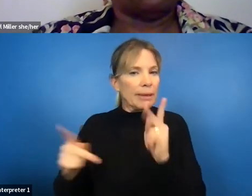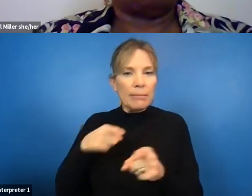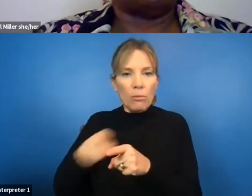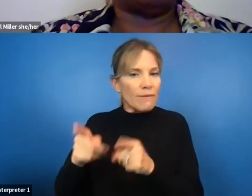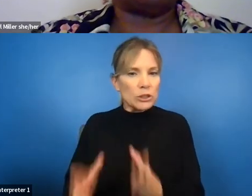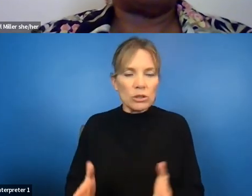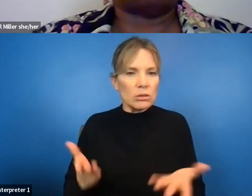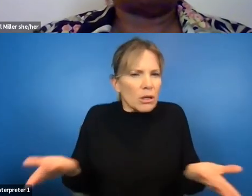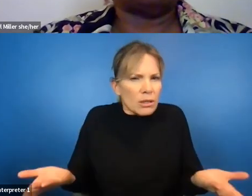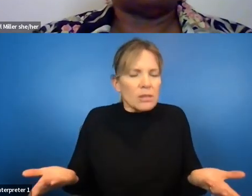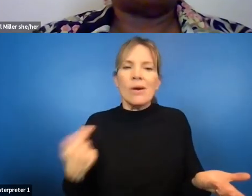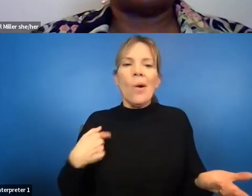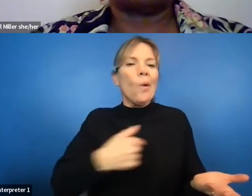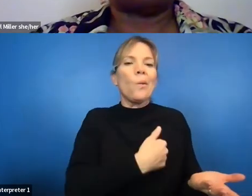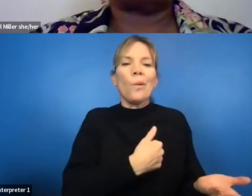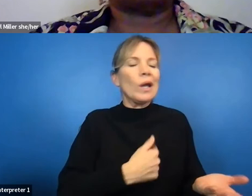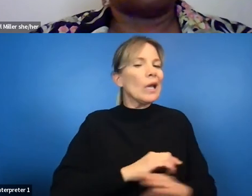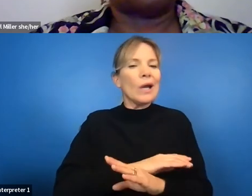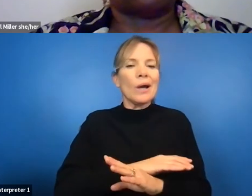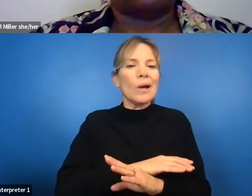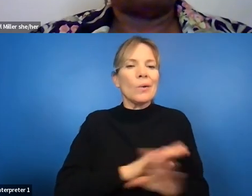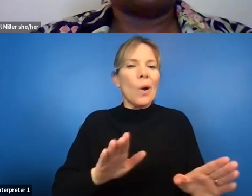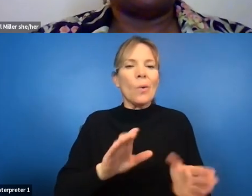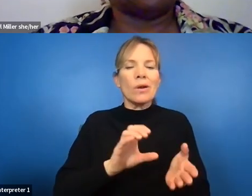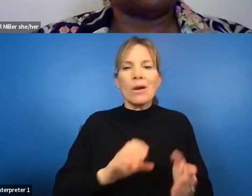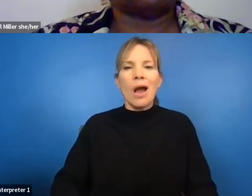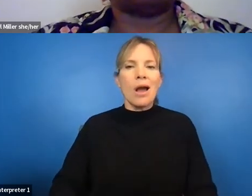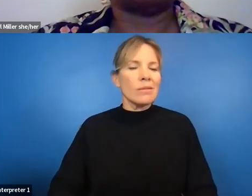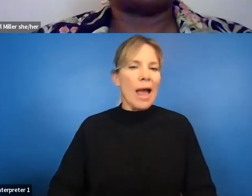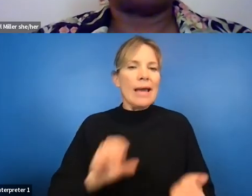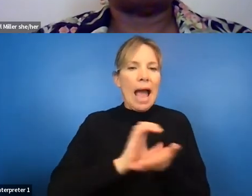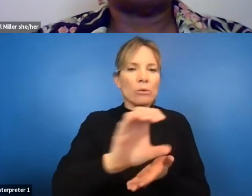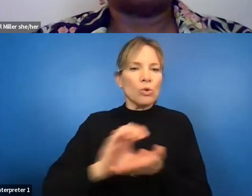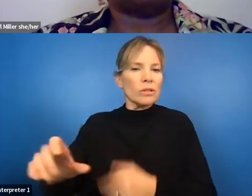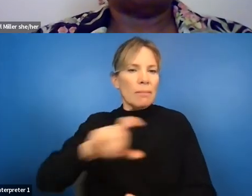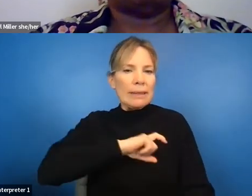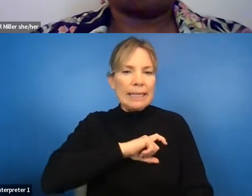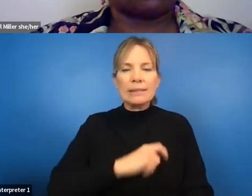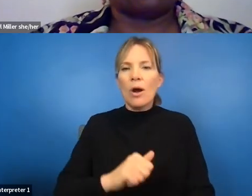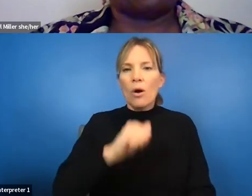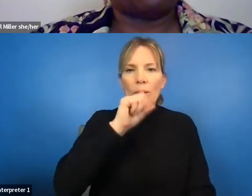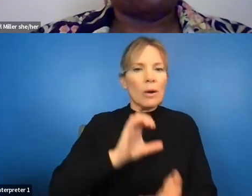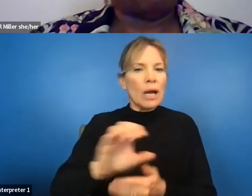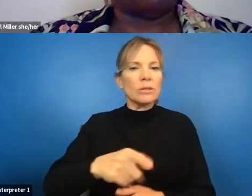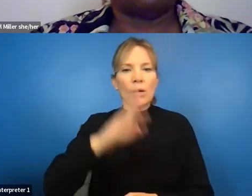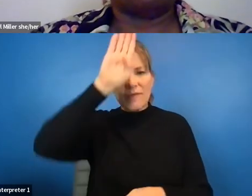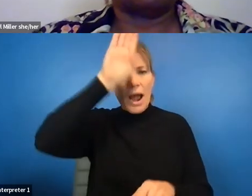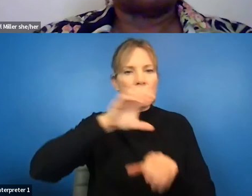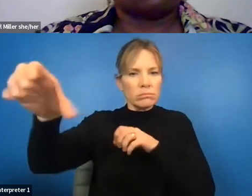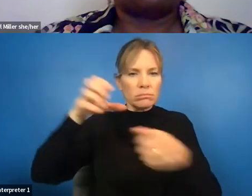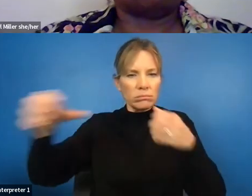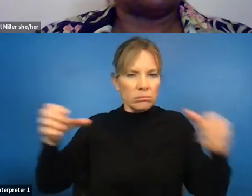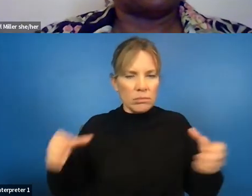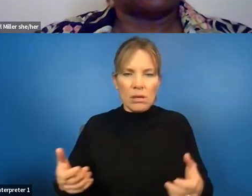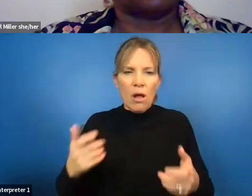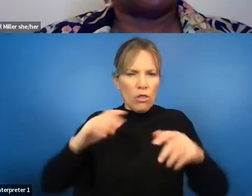professionals. We do not outsource police. We do not outsource fire. You know, there's